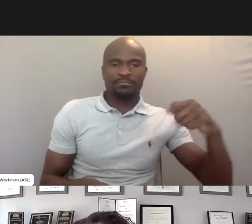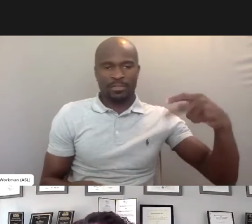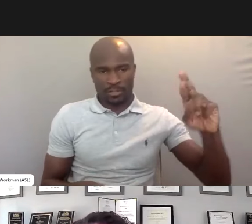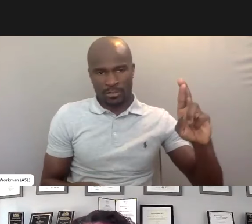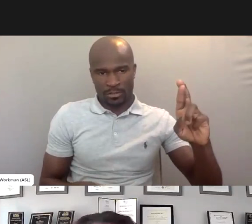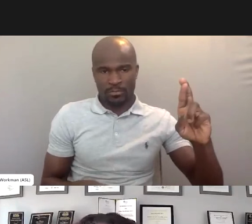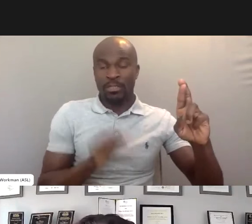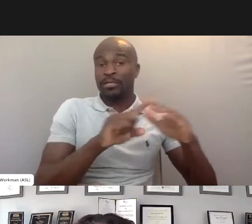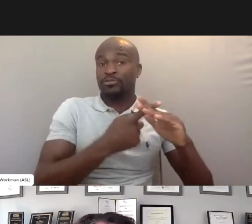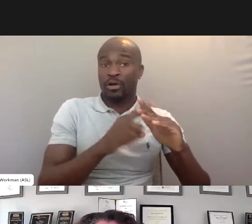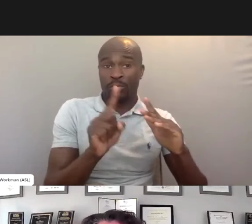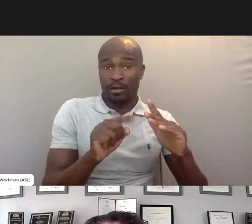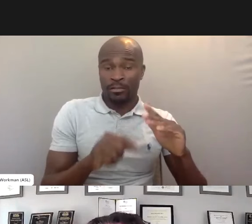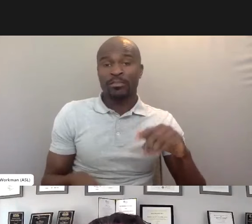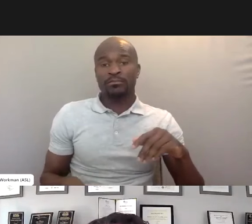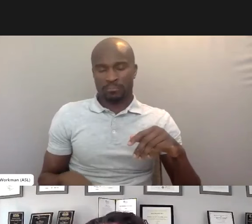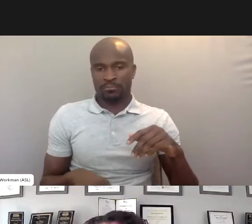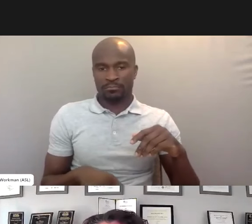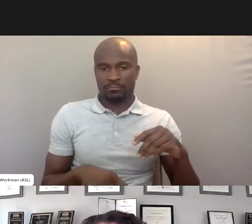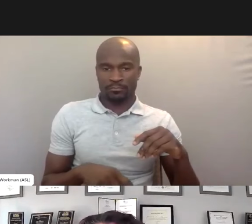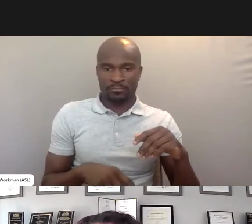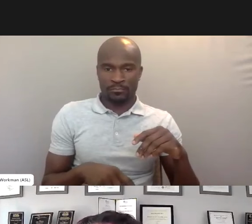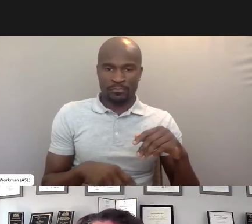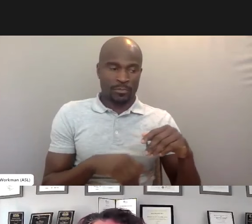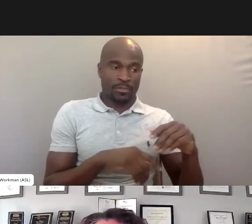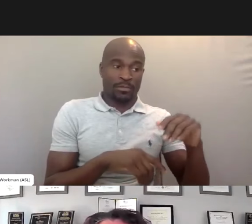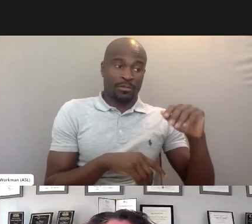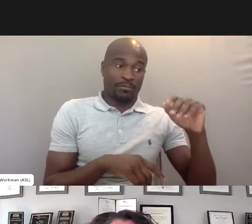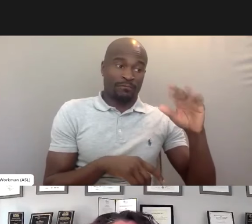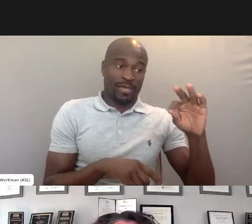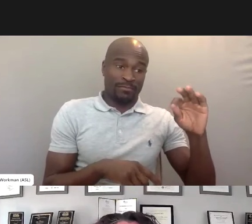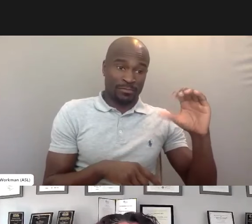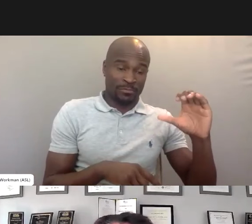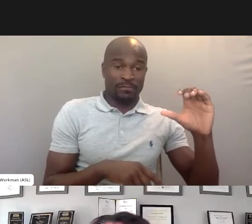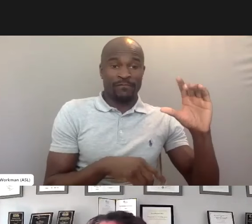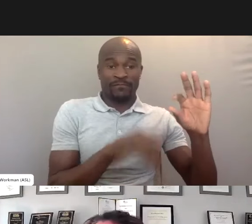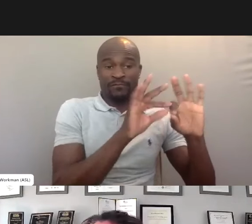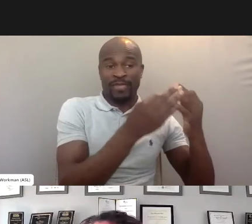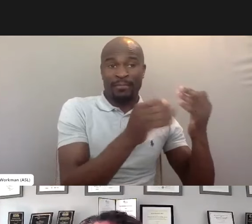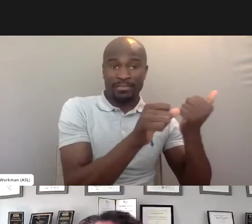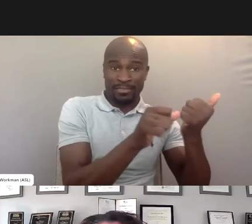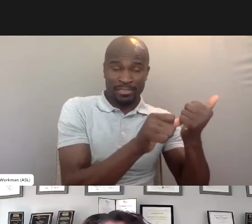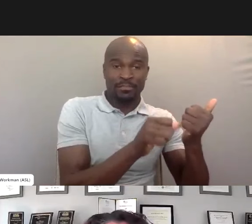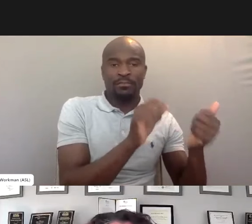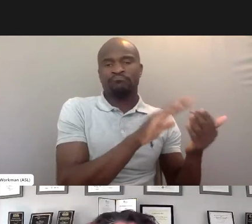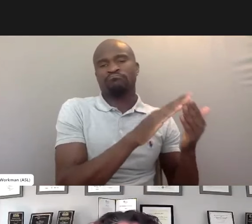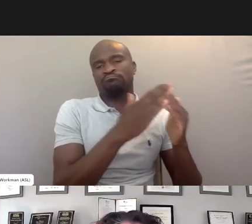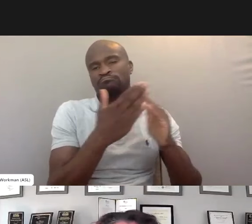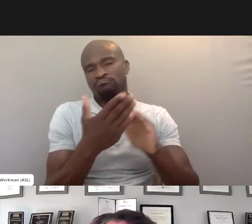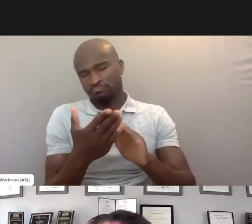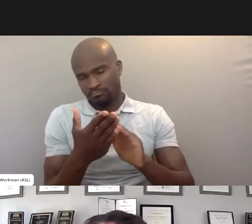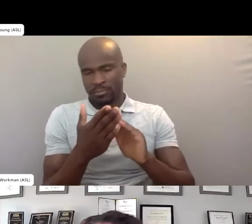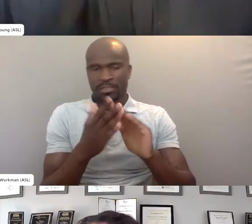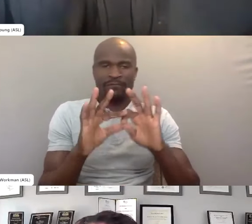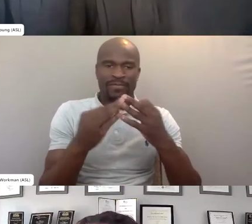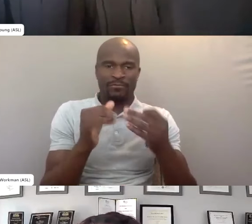center or in that transition phase from a family assistance center to a resiliency center. And then we're going to go into kind of what are some interventions